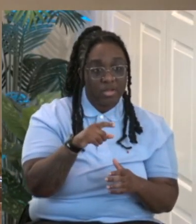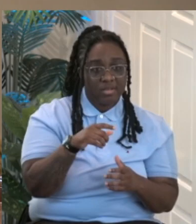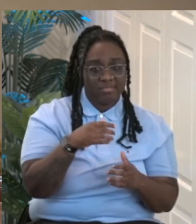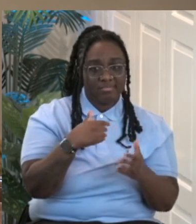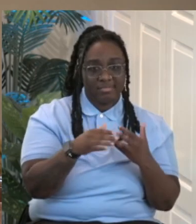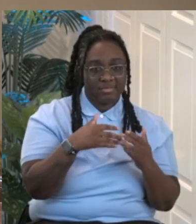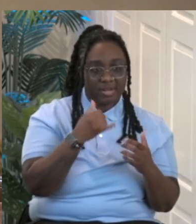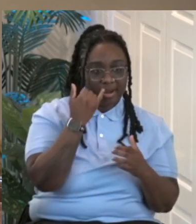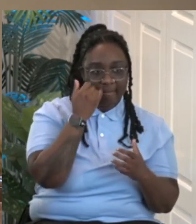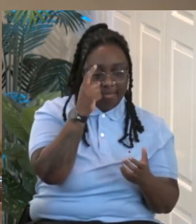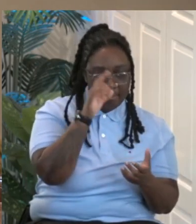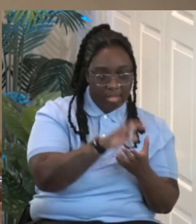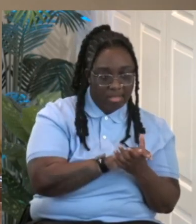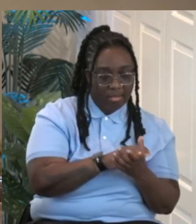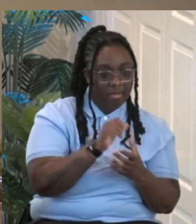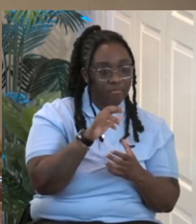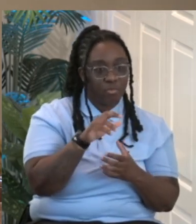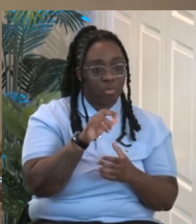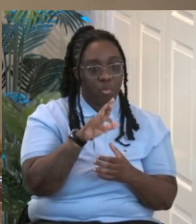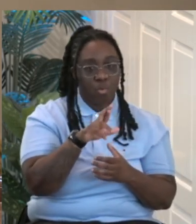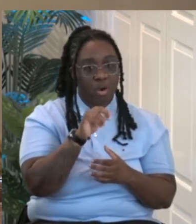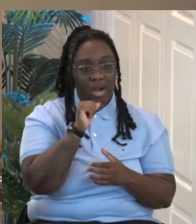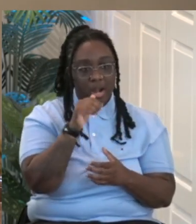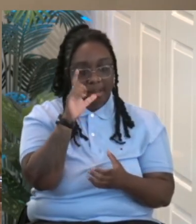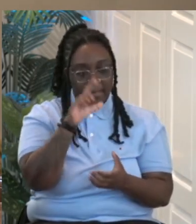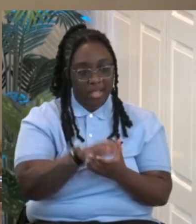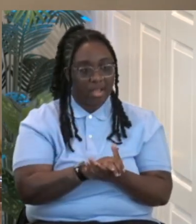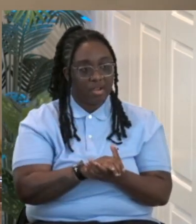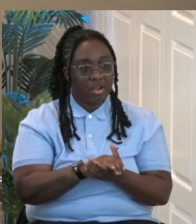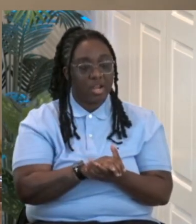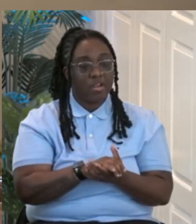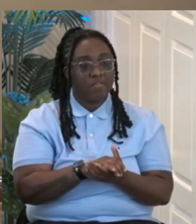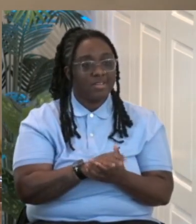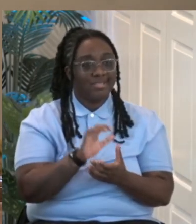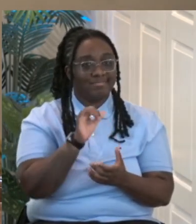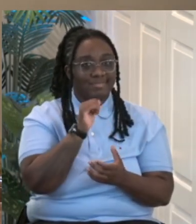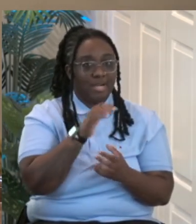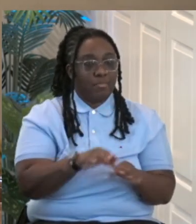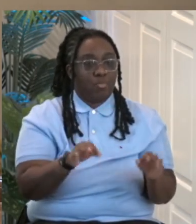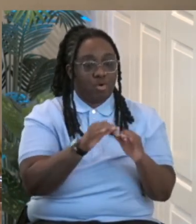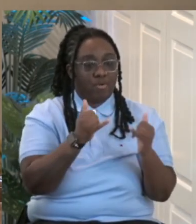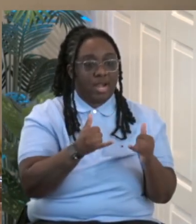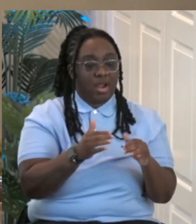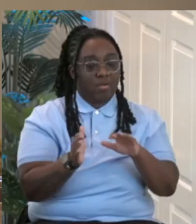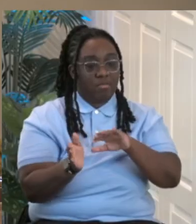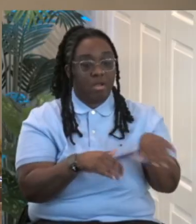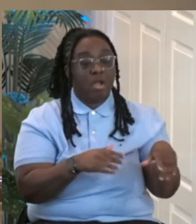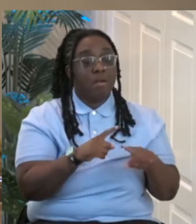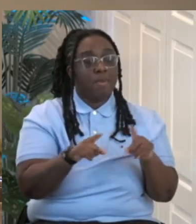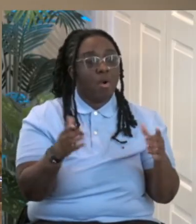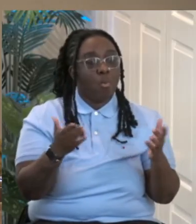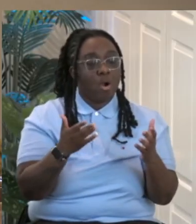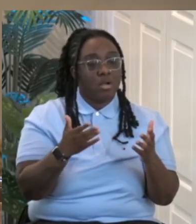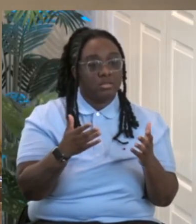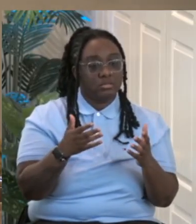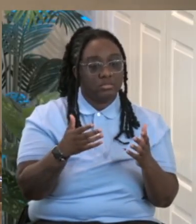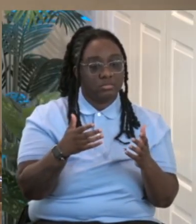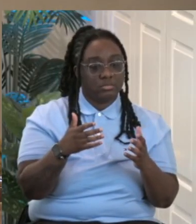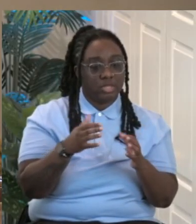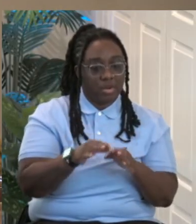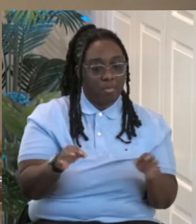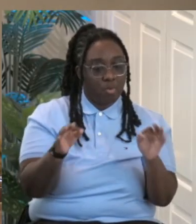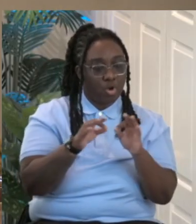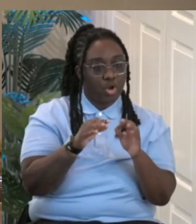important right now. What's important are these words that say requirement. So I'm looking at that. And what is